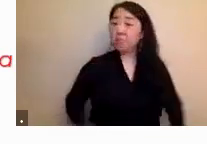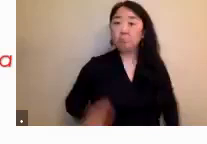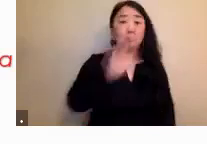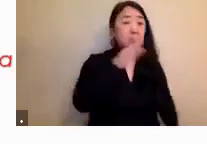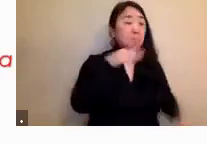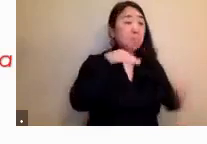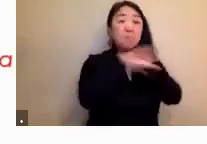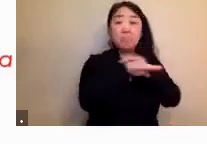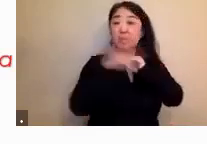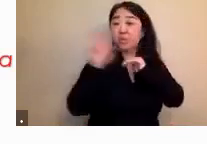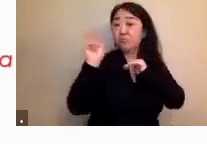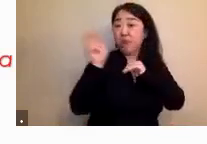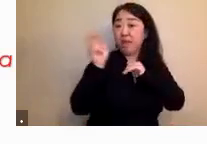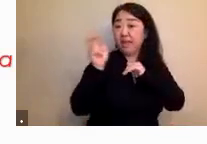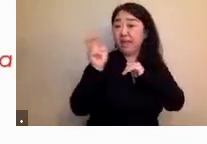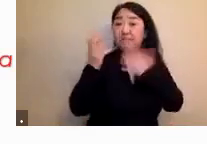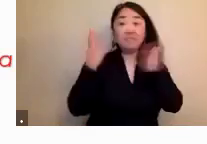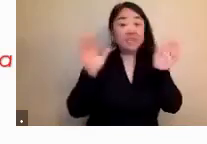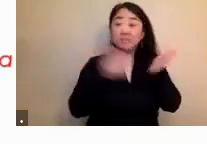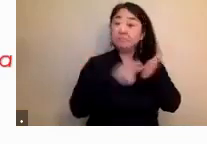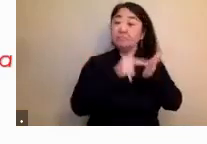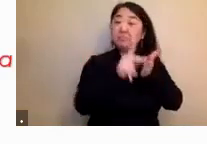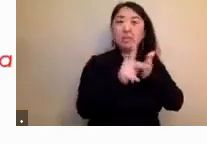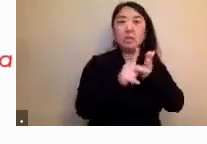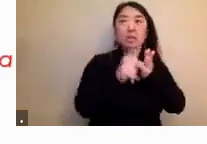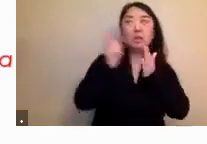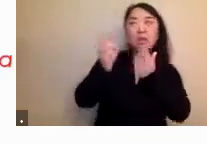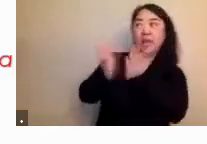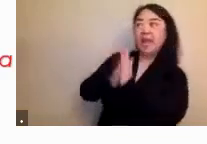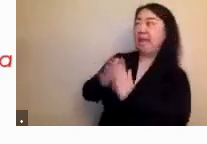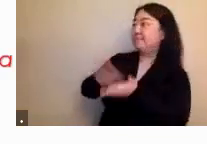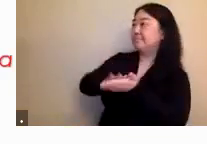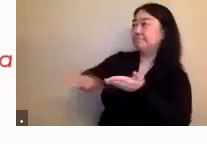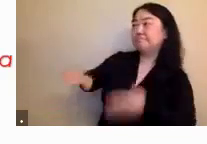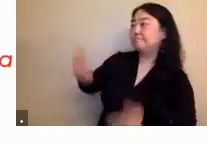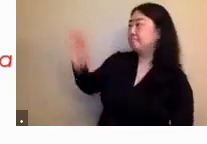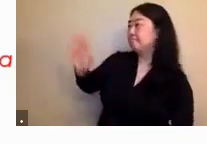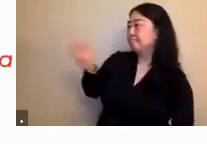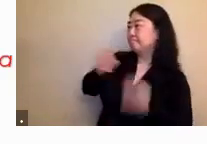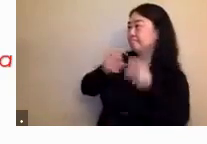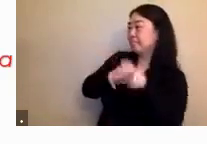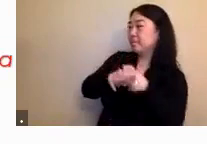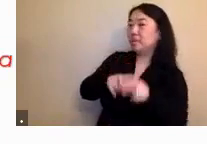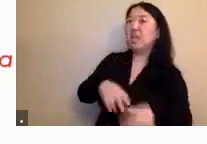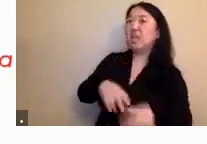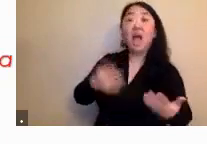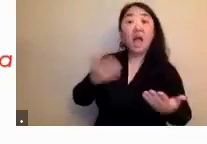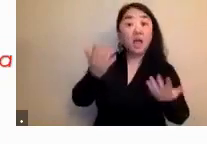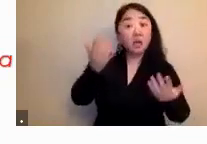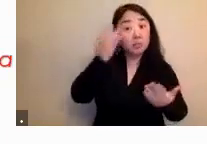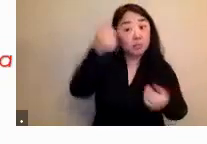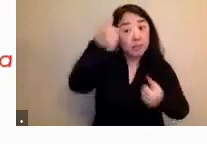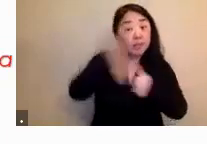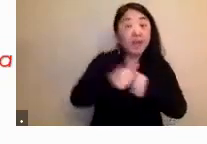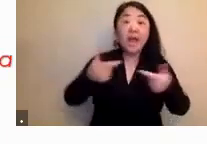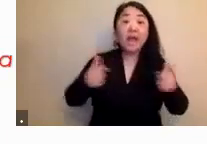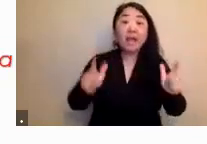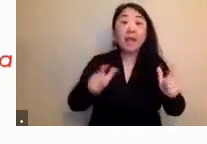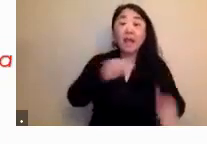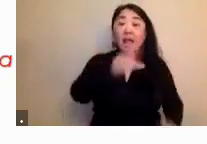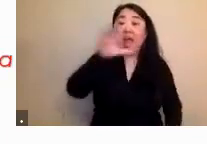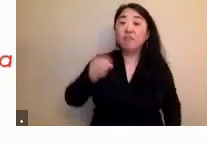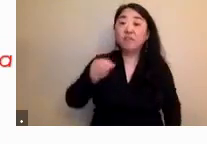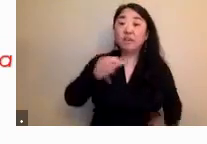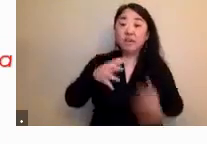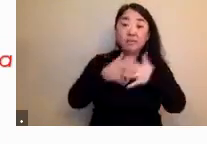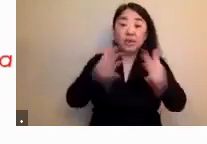the trolley. And they were asked to leave and not to ride. You see, they allowed African American women during the work week